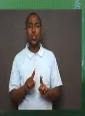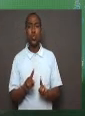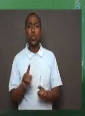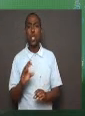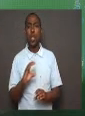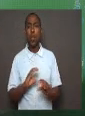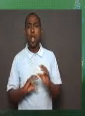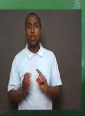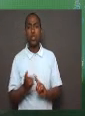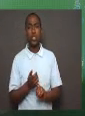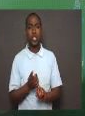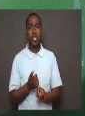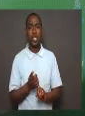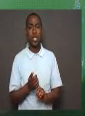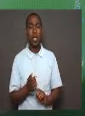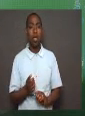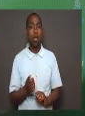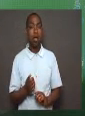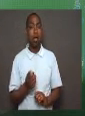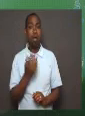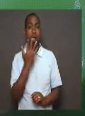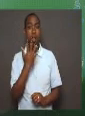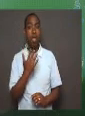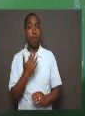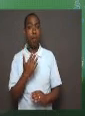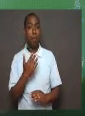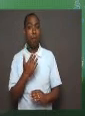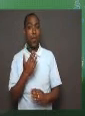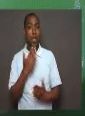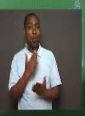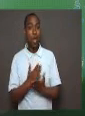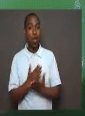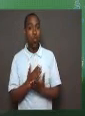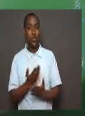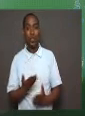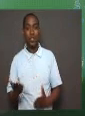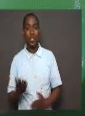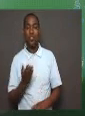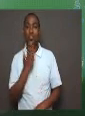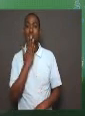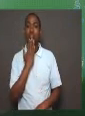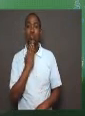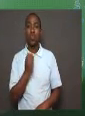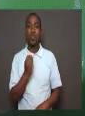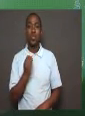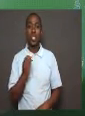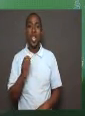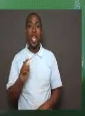including blood-clotting substances, sugars,